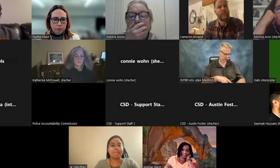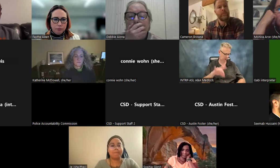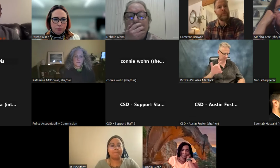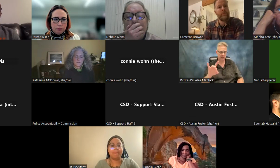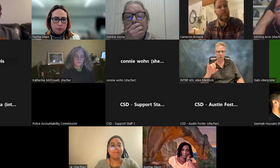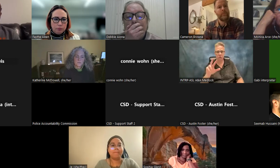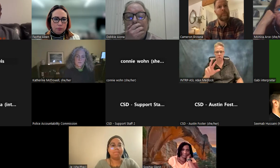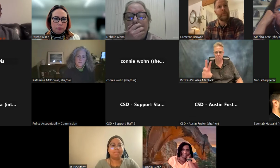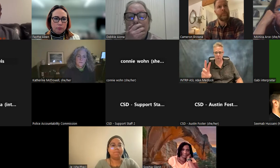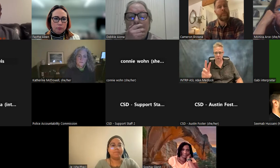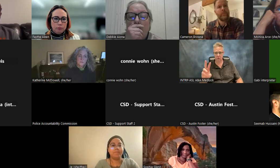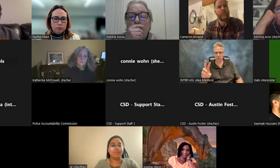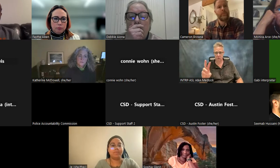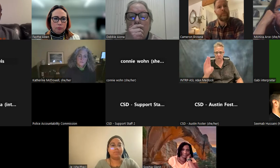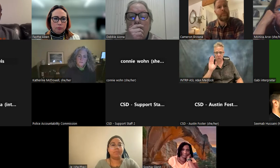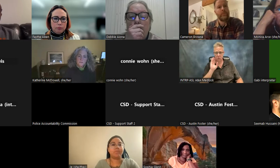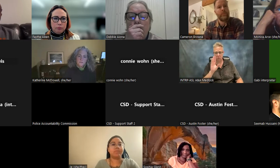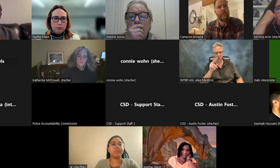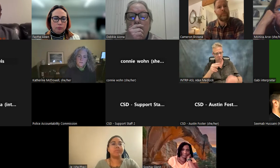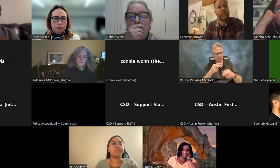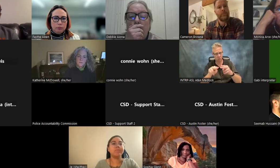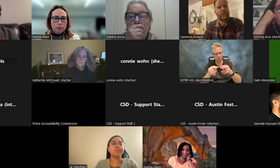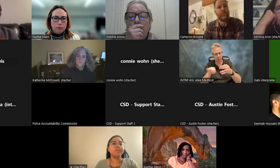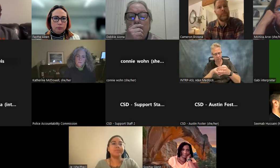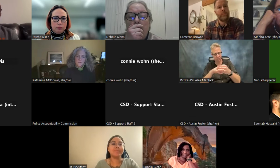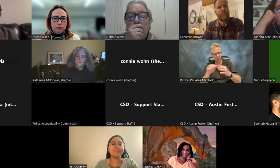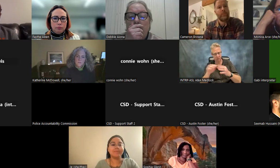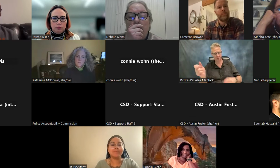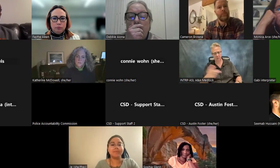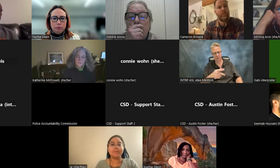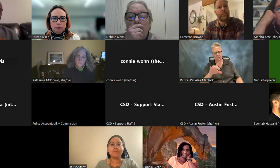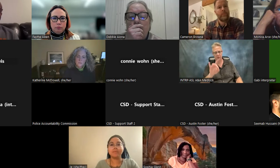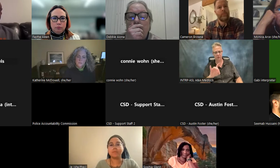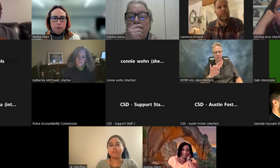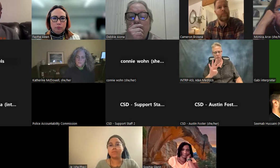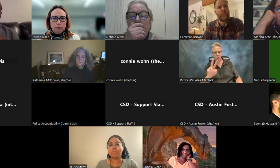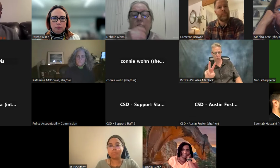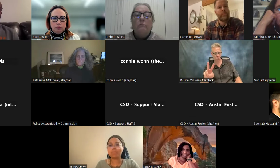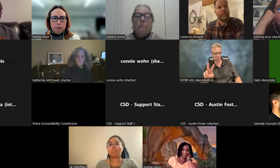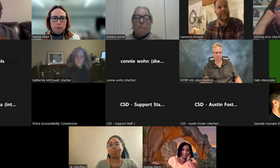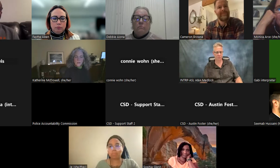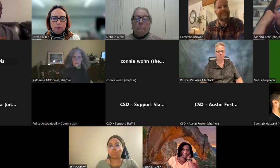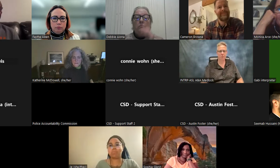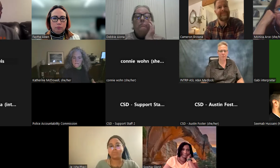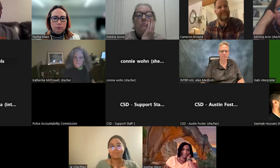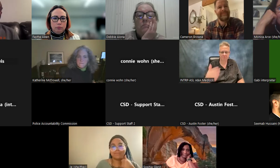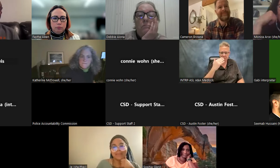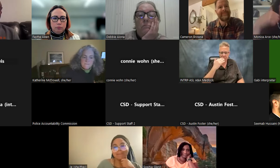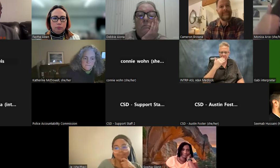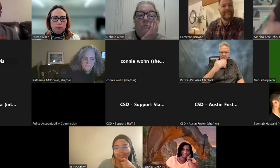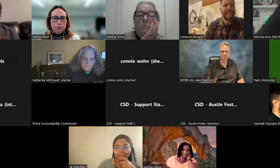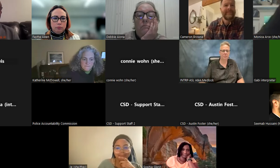8:36. We will take a short break and come back at 8:42. Thank you.